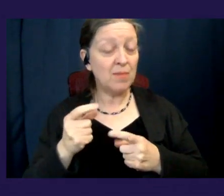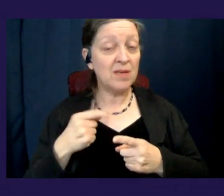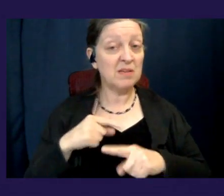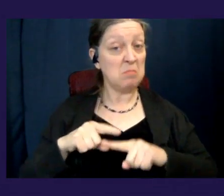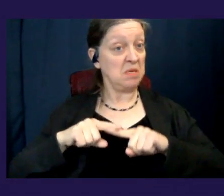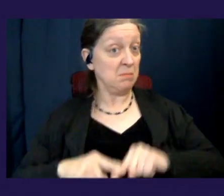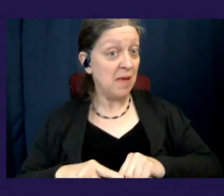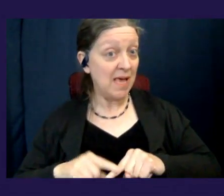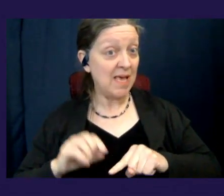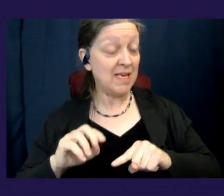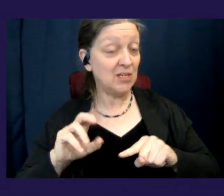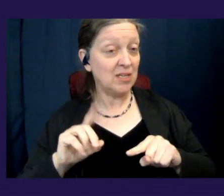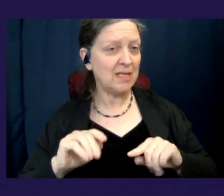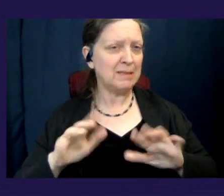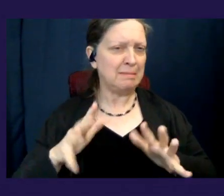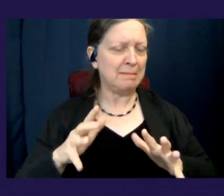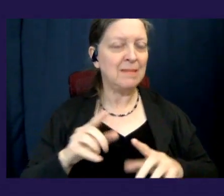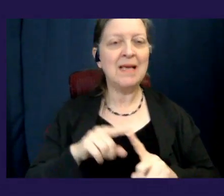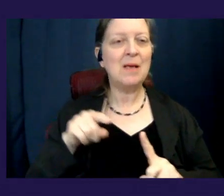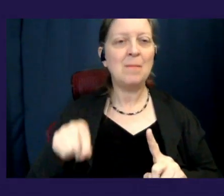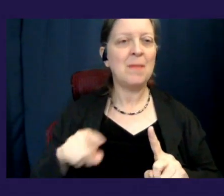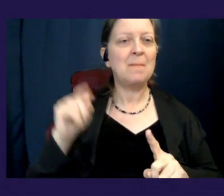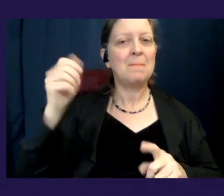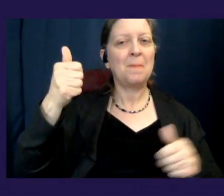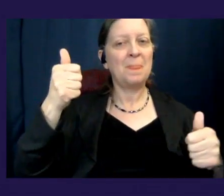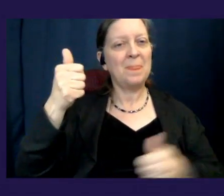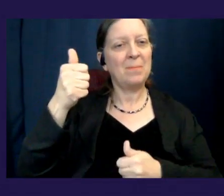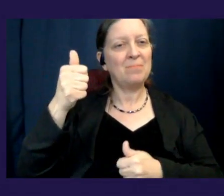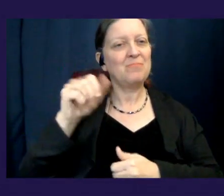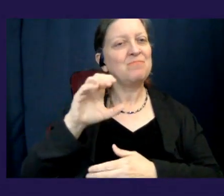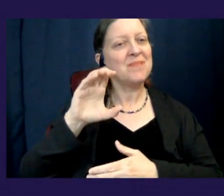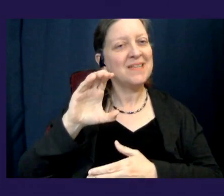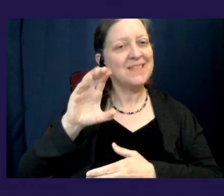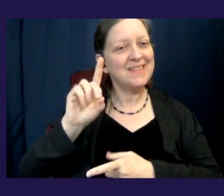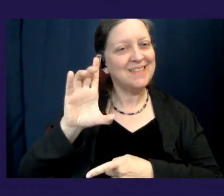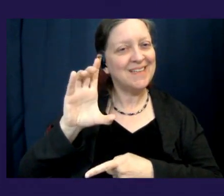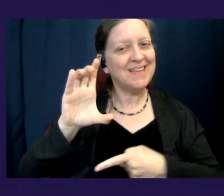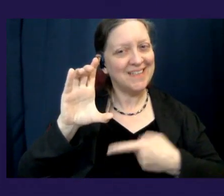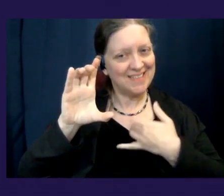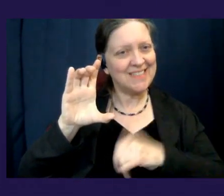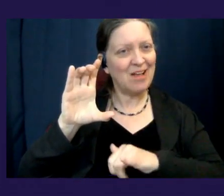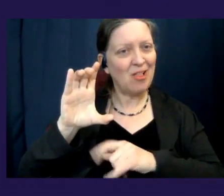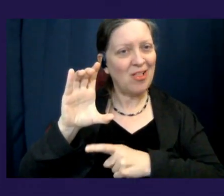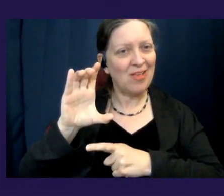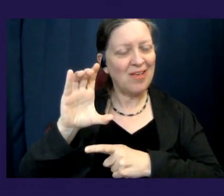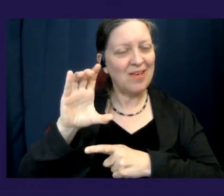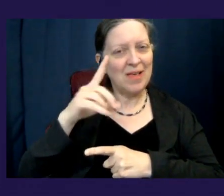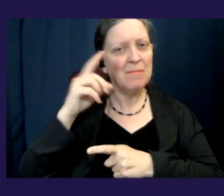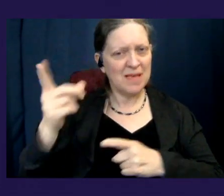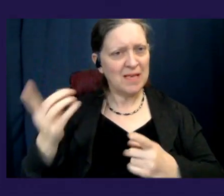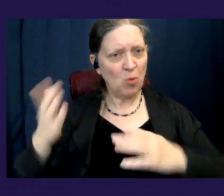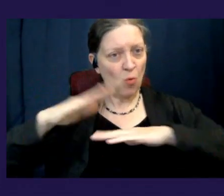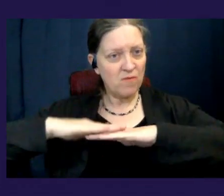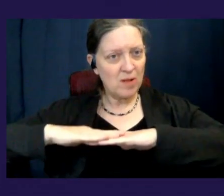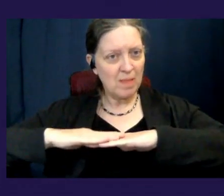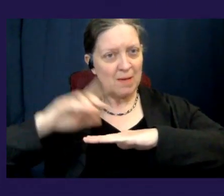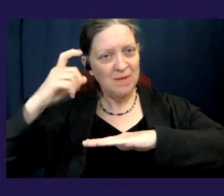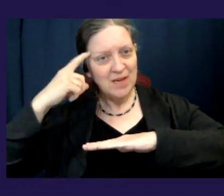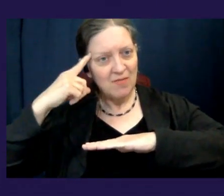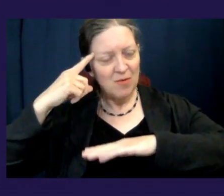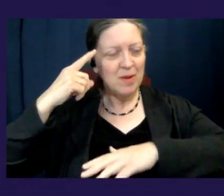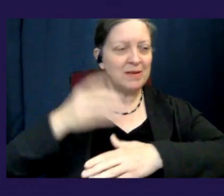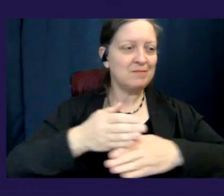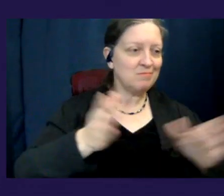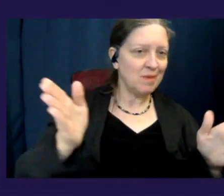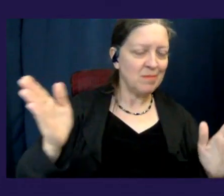the imprimatur of the CDC. So because it has that overlap, there's certain people that assess